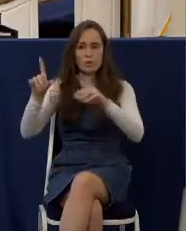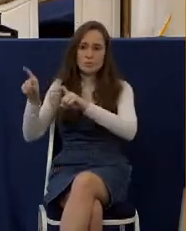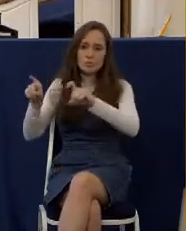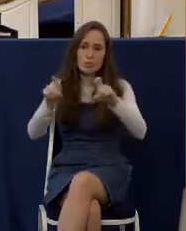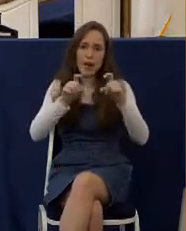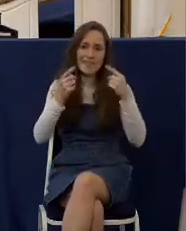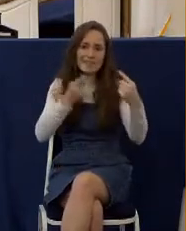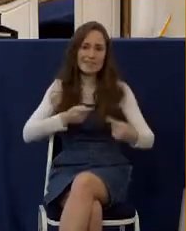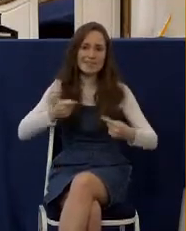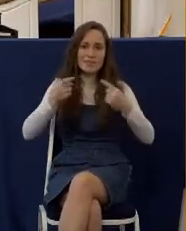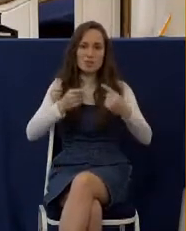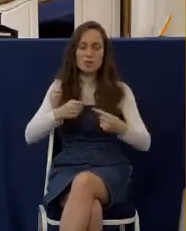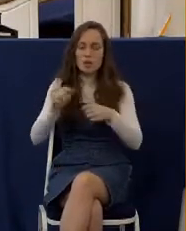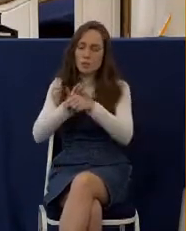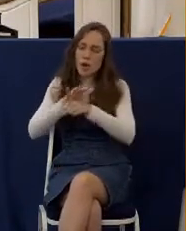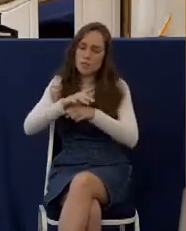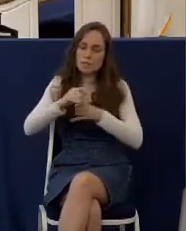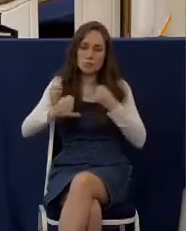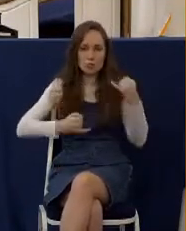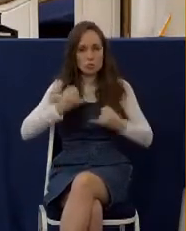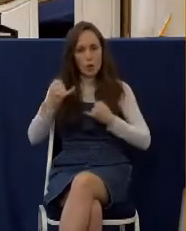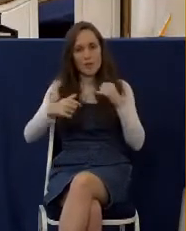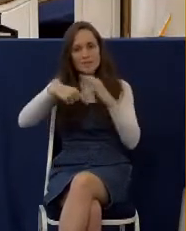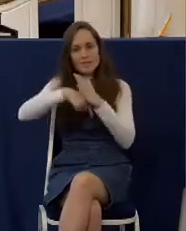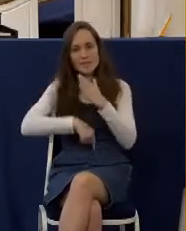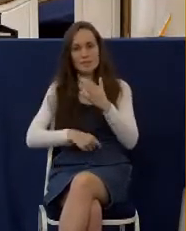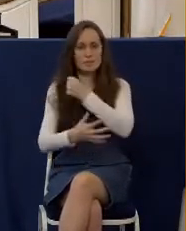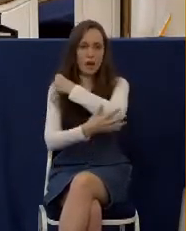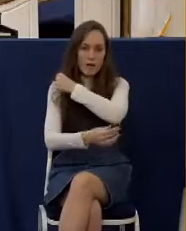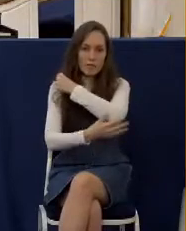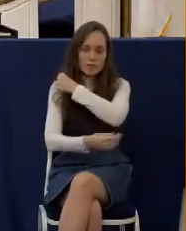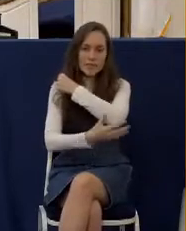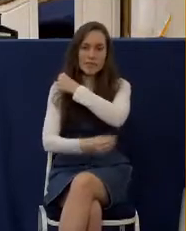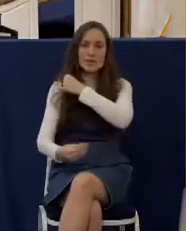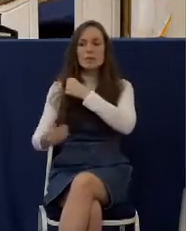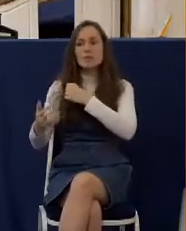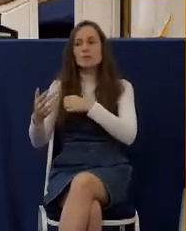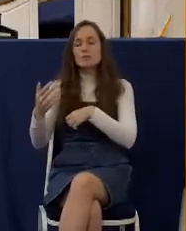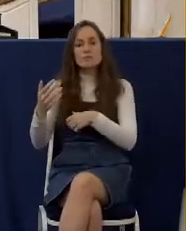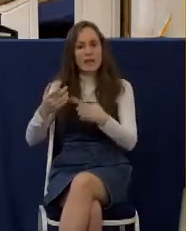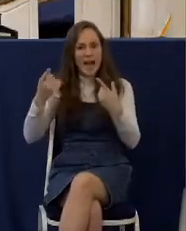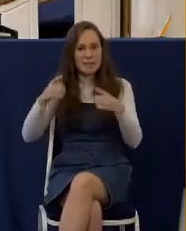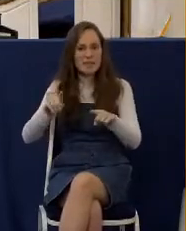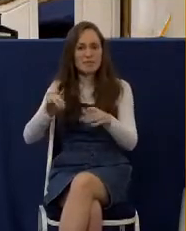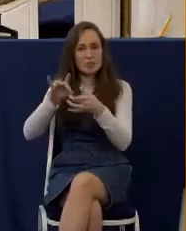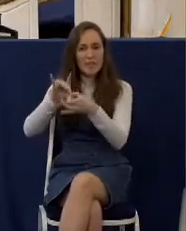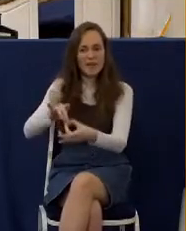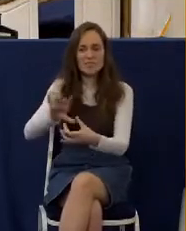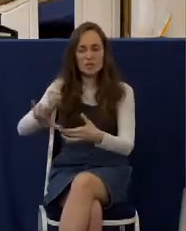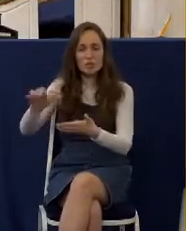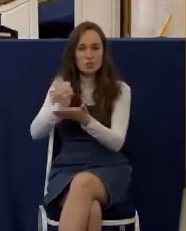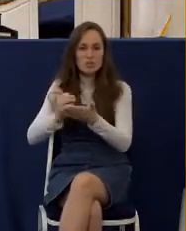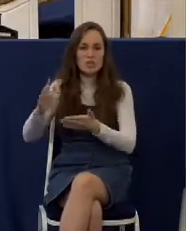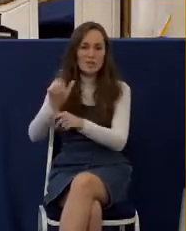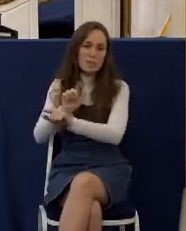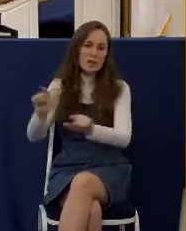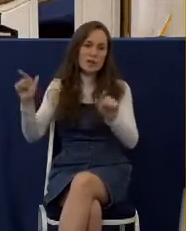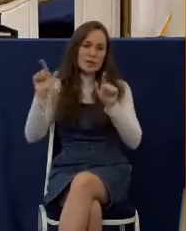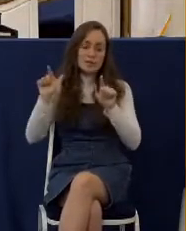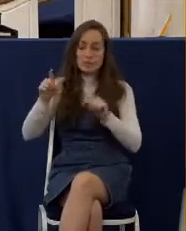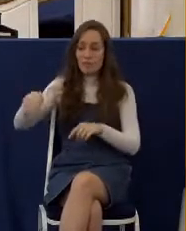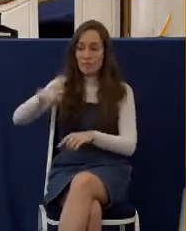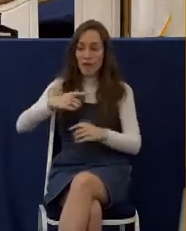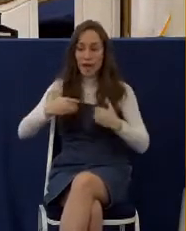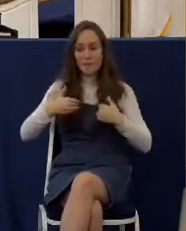joy and their deep poverty abounded under the riches of their liberality. For to their power I bear record, yea, and